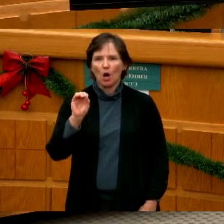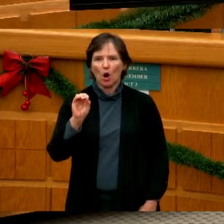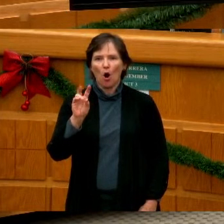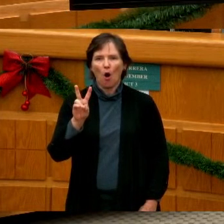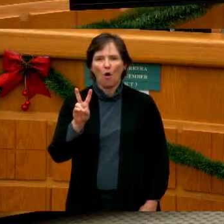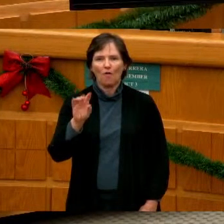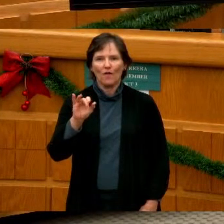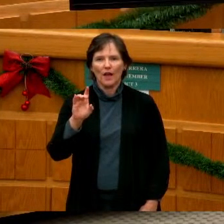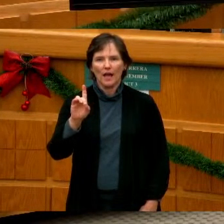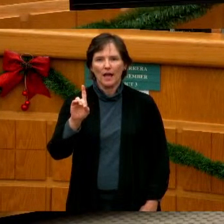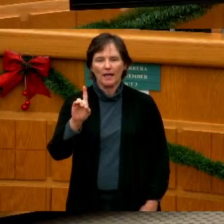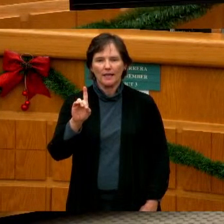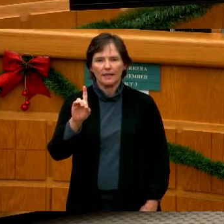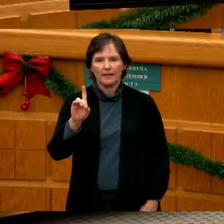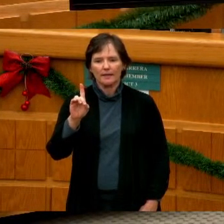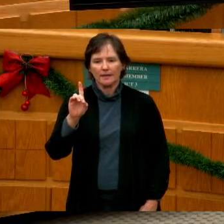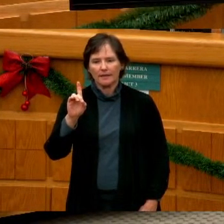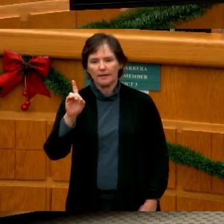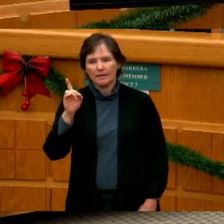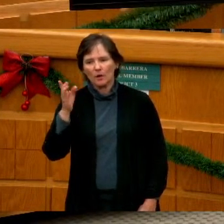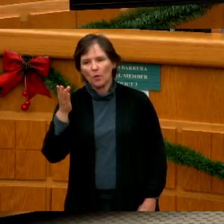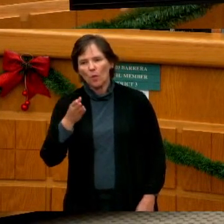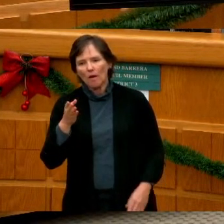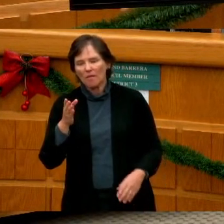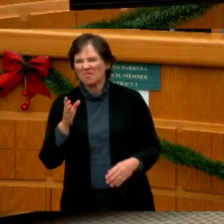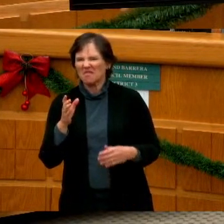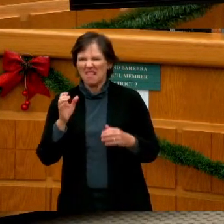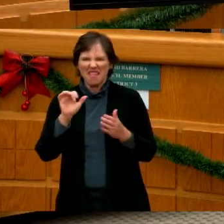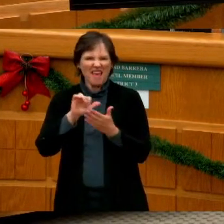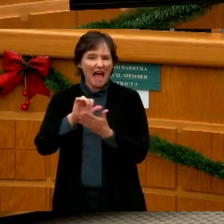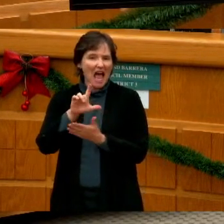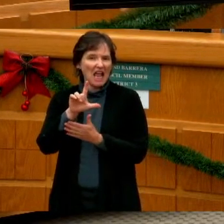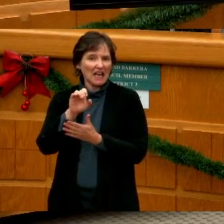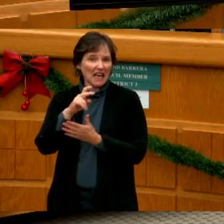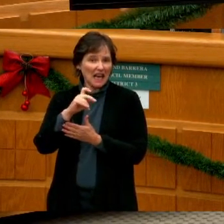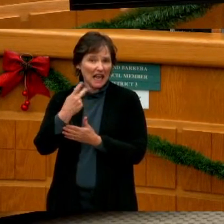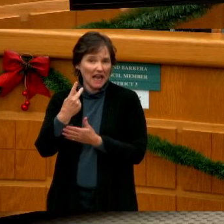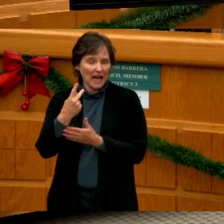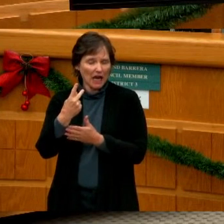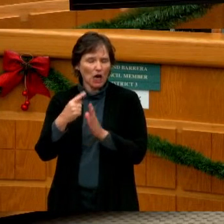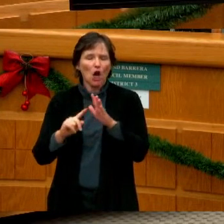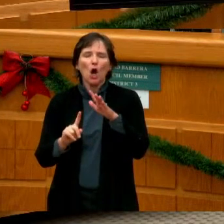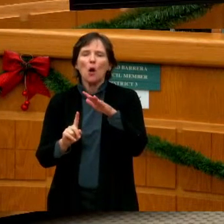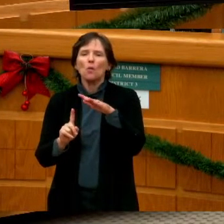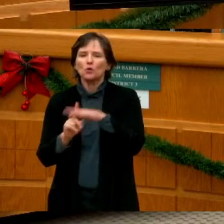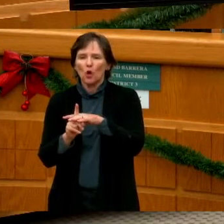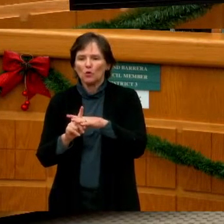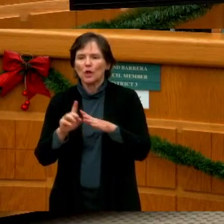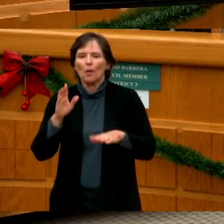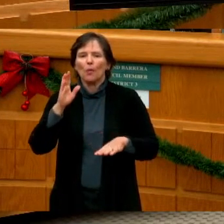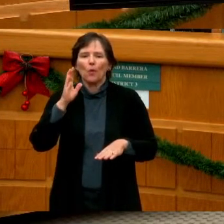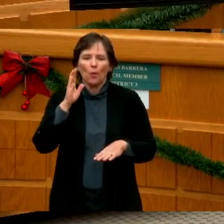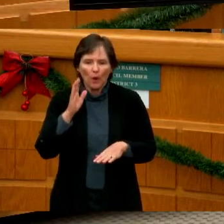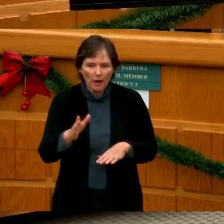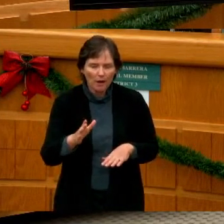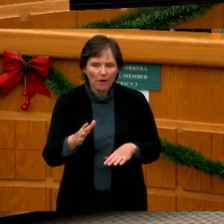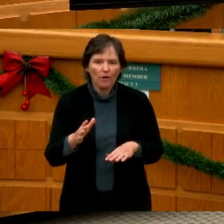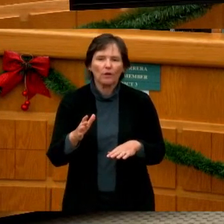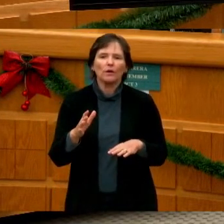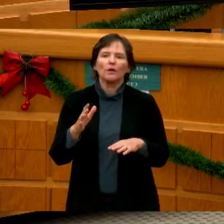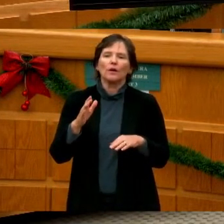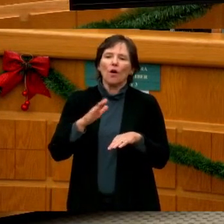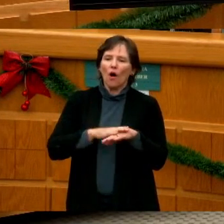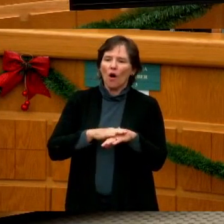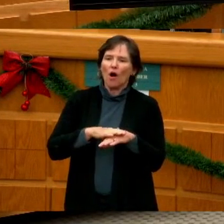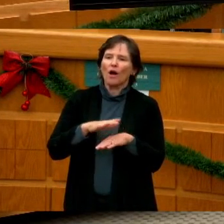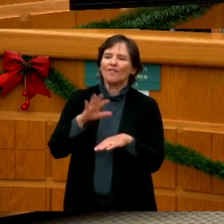that on CB COVID. You can go, you'll be able to find the link to CB COVID on Twitter or Instagram